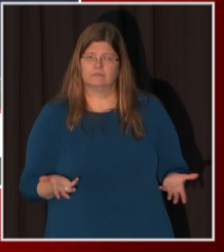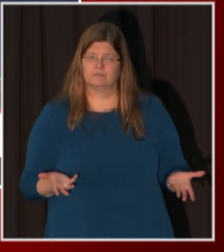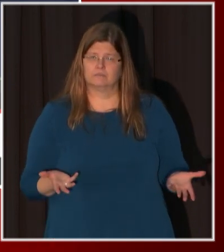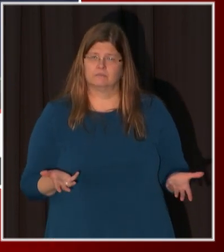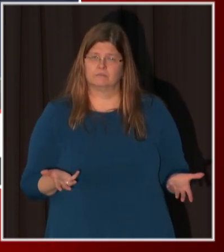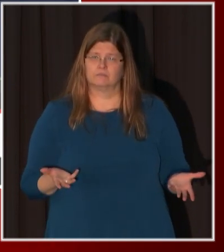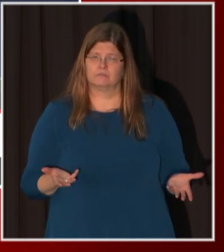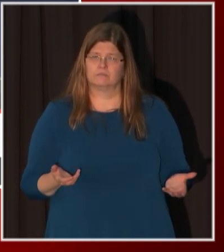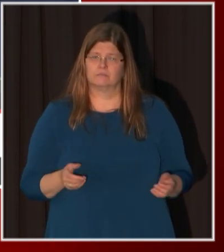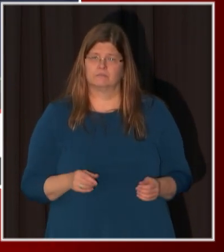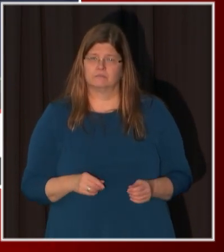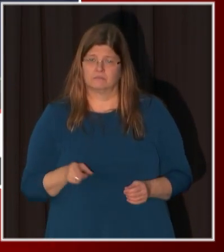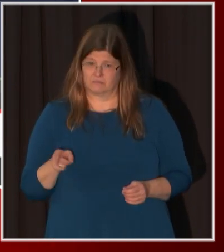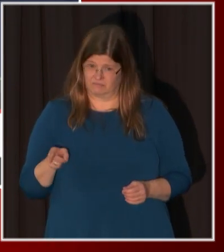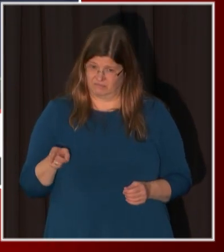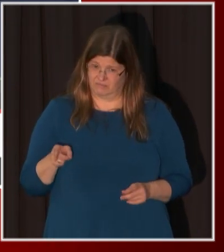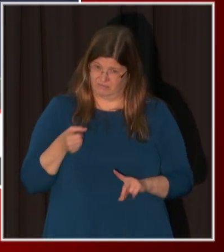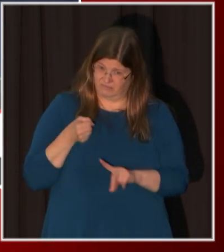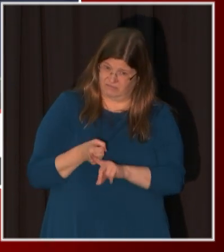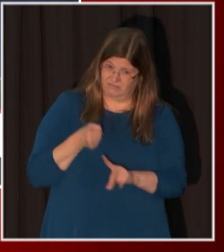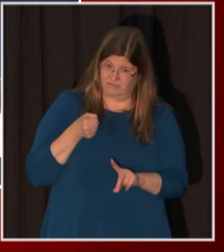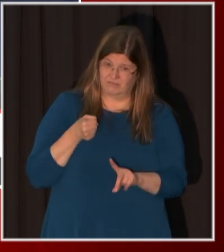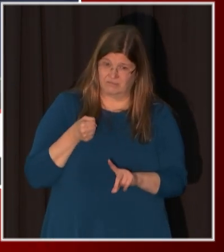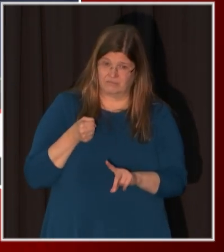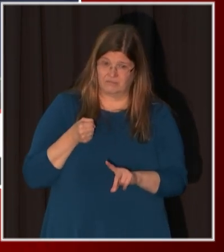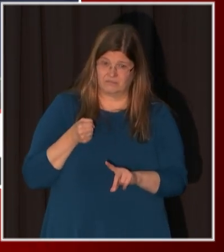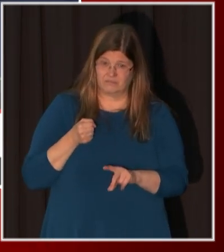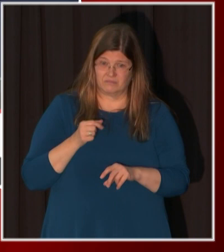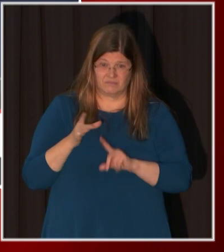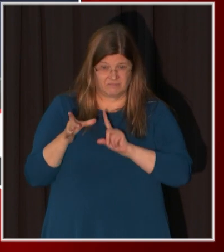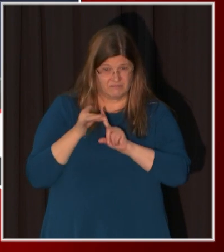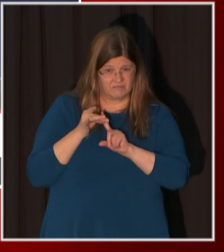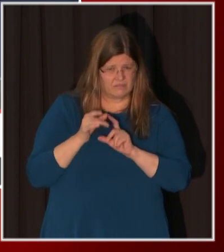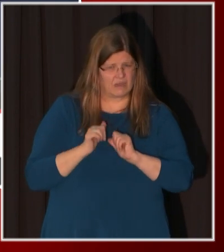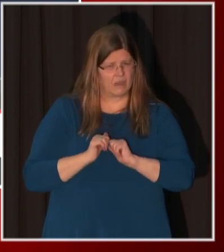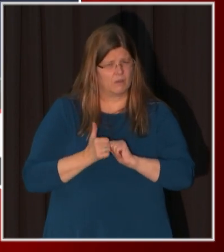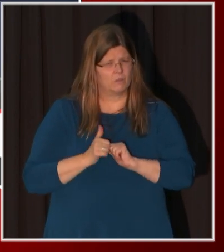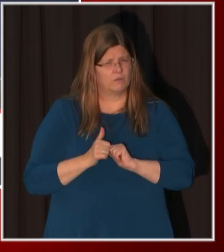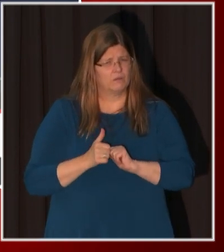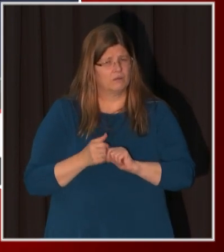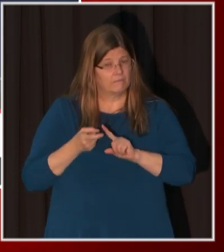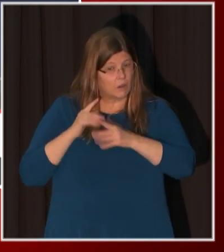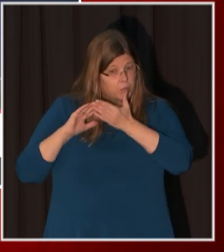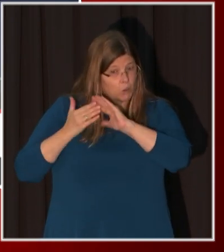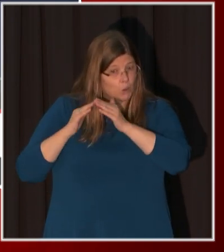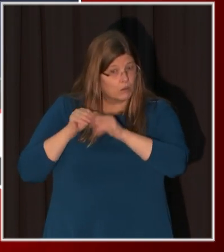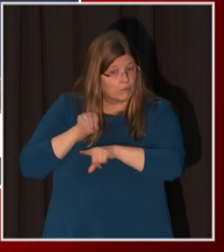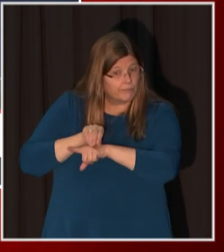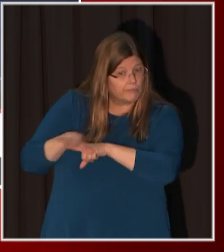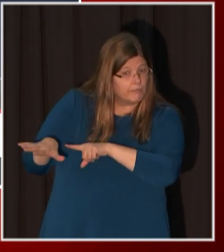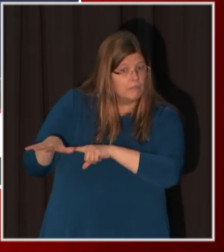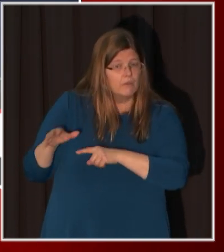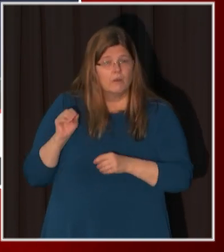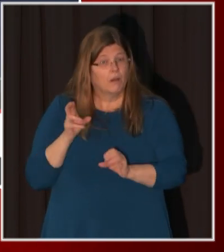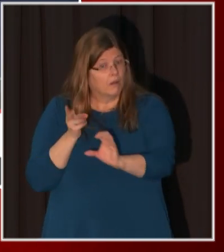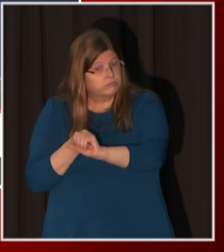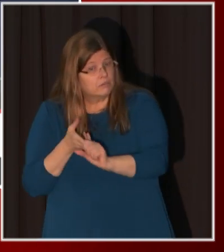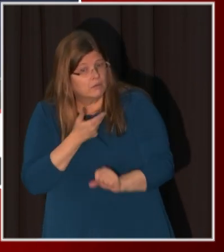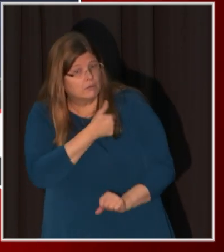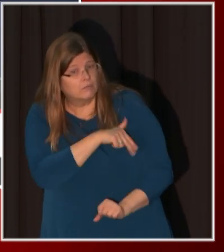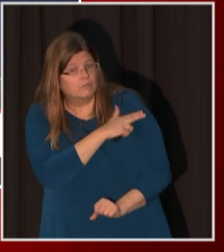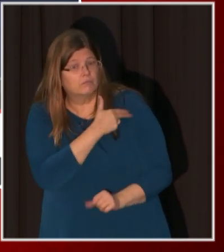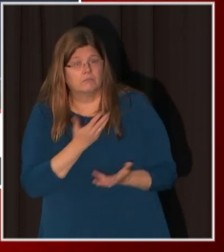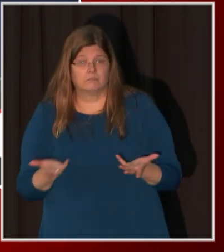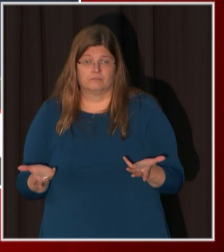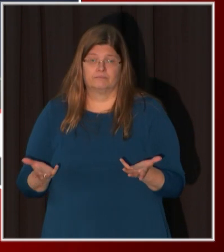was the person was hospitalized or in the community, or whether this was community transmission. All we can say